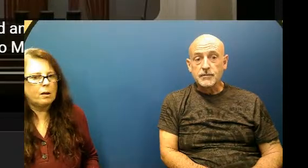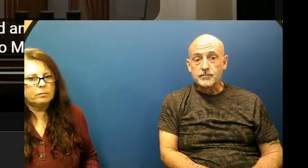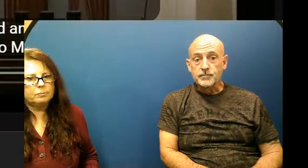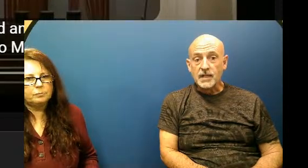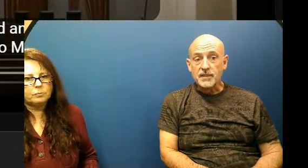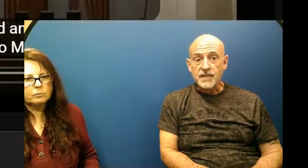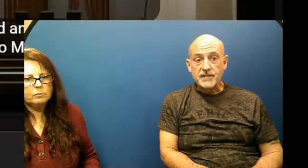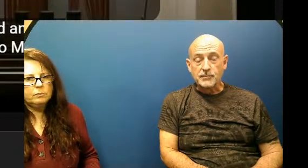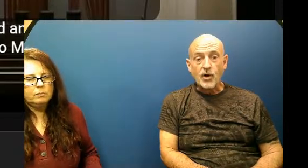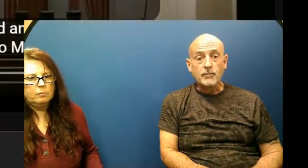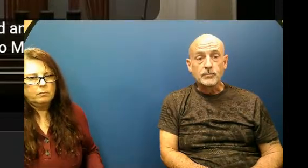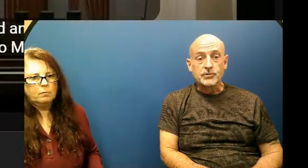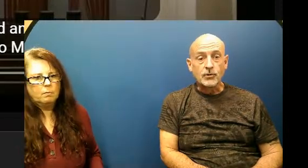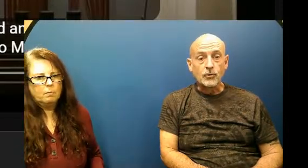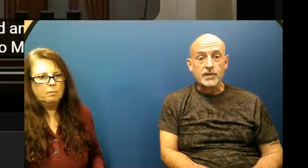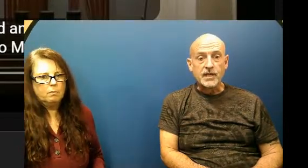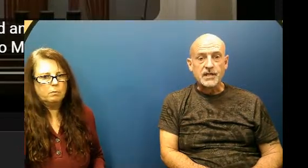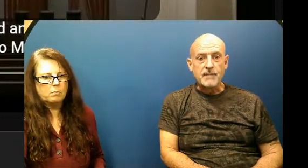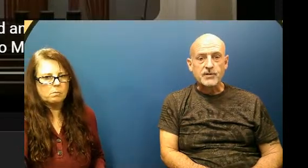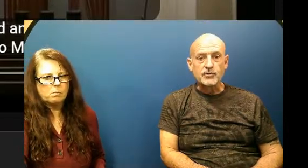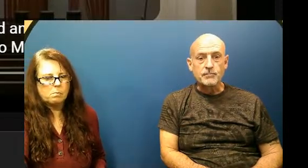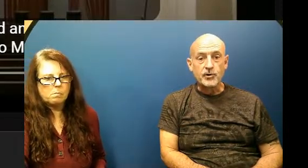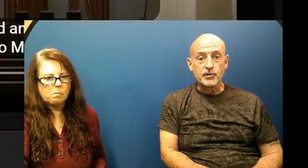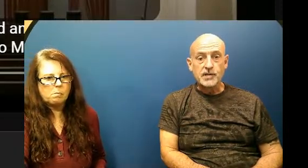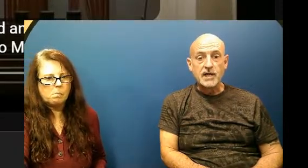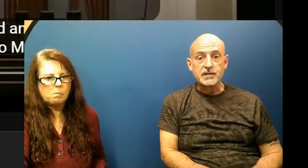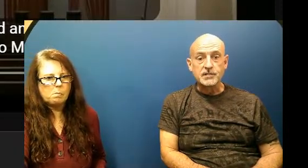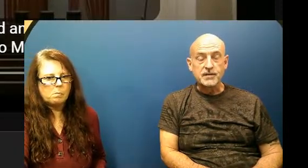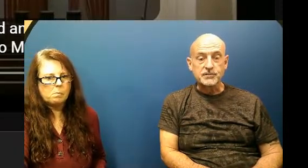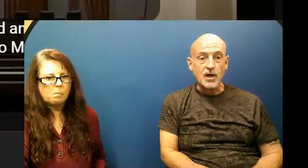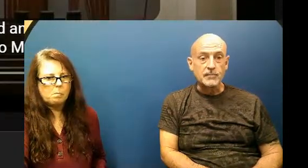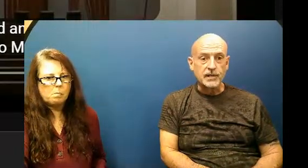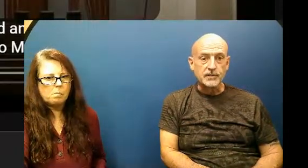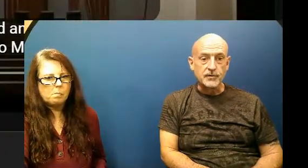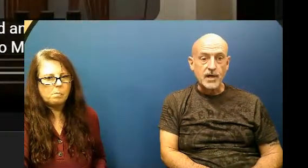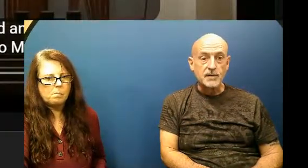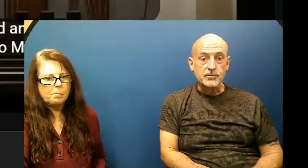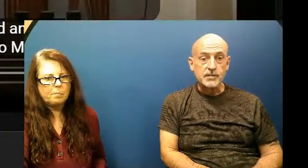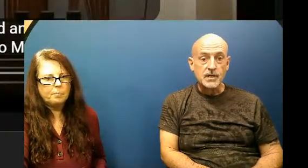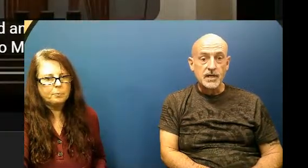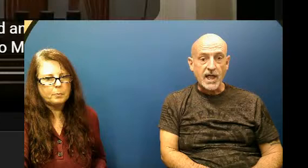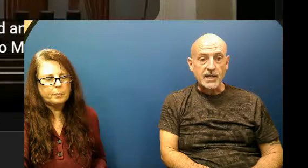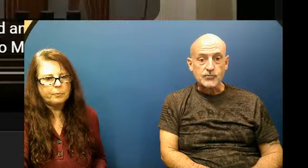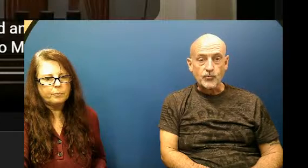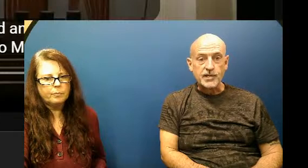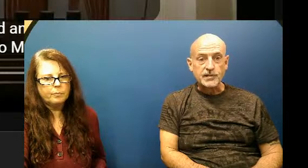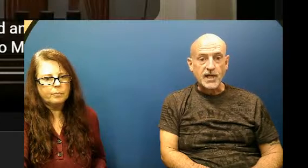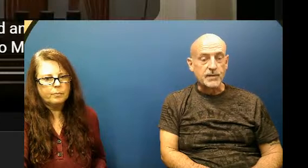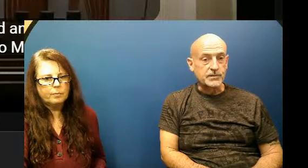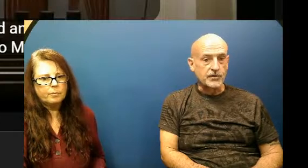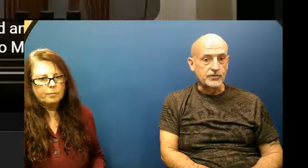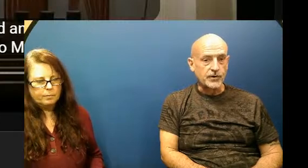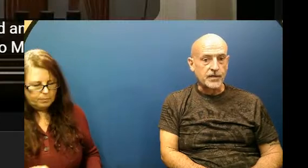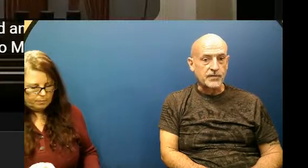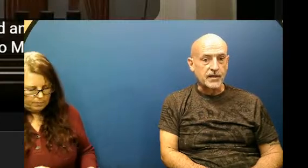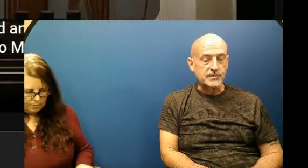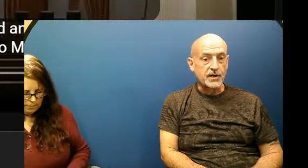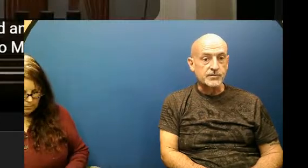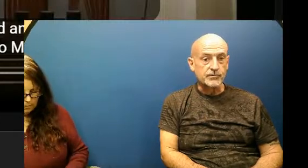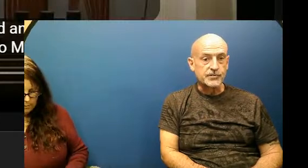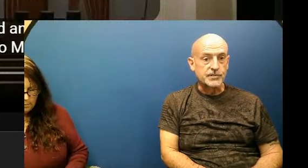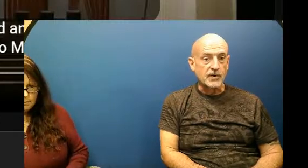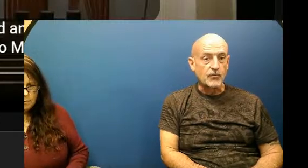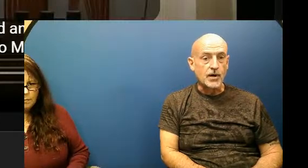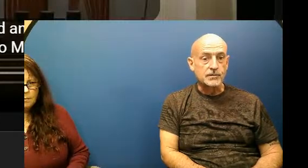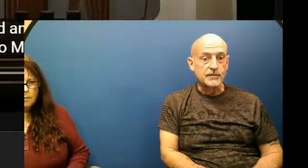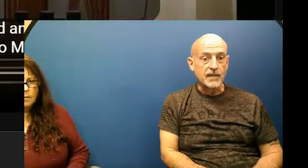And that's a problem, because the only way they get back to Imperial China is by dominating their neighbors and reclaiming territory they think is theirs,